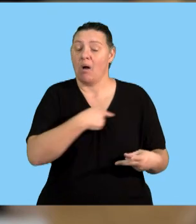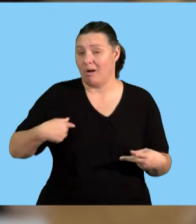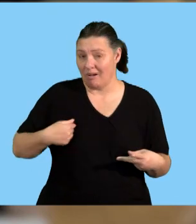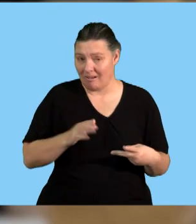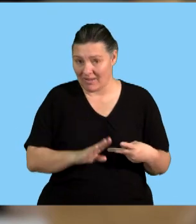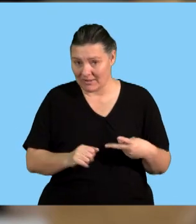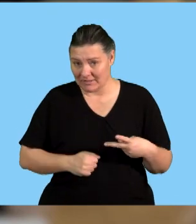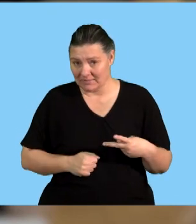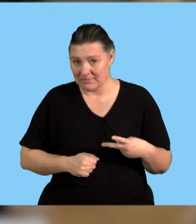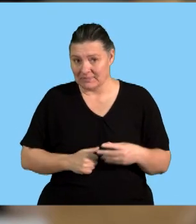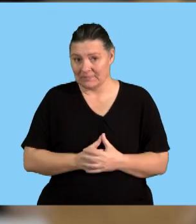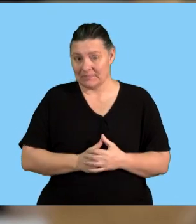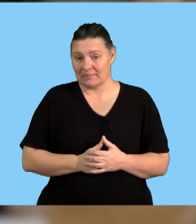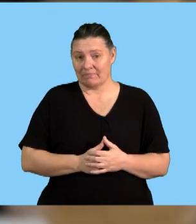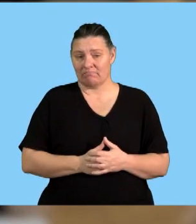period.